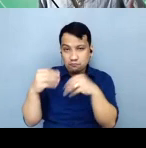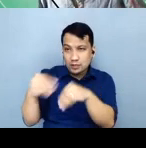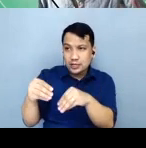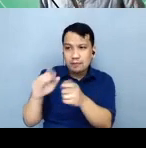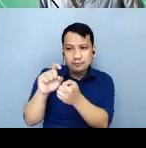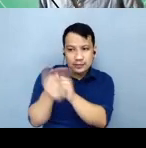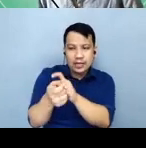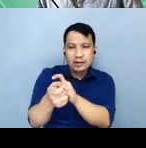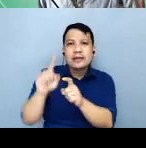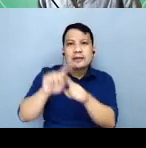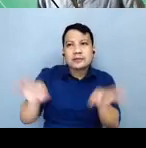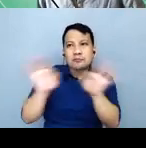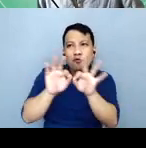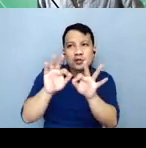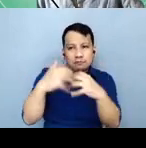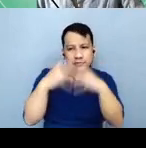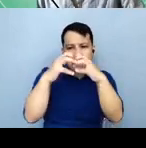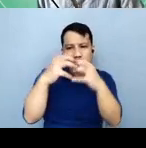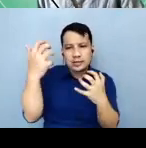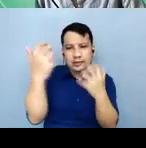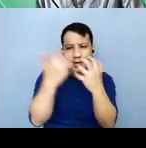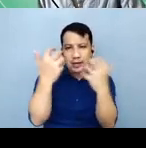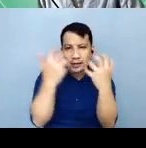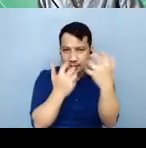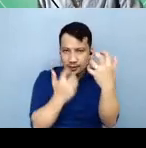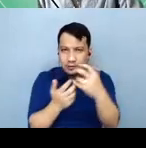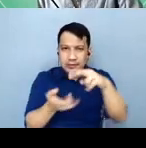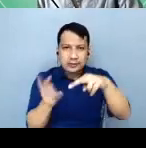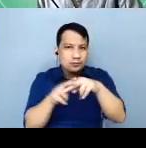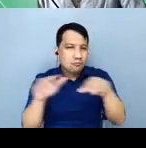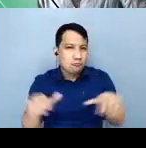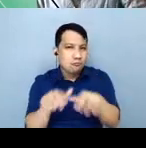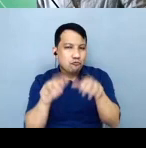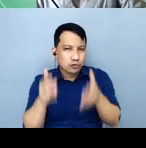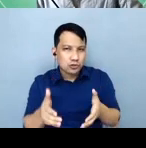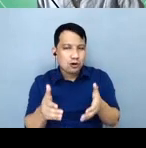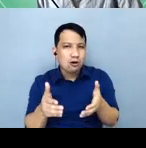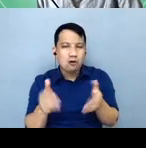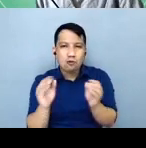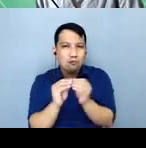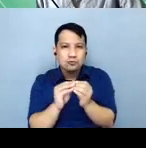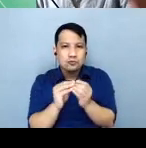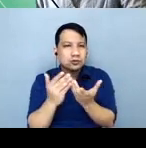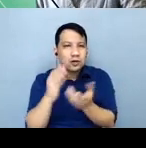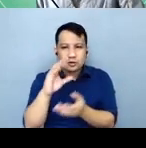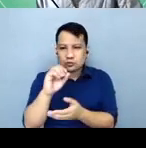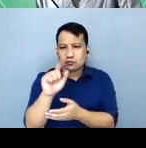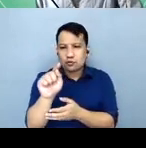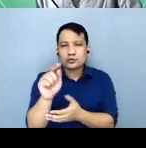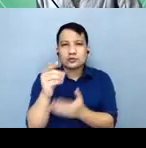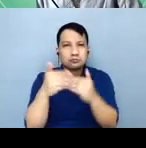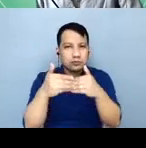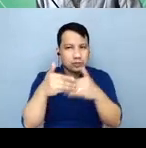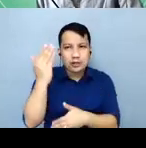structured in a way that they can accommodate increase in cost, increase in labor, or as we discuss in the future, it will have to